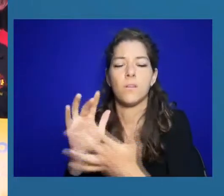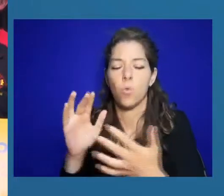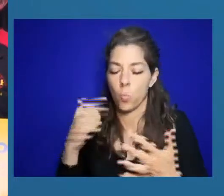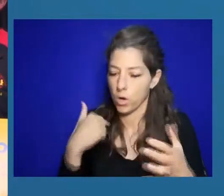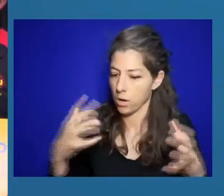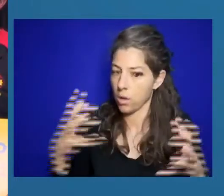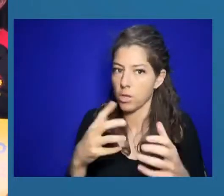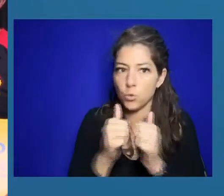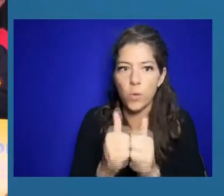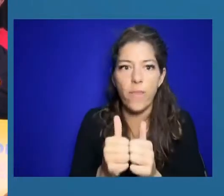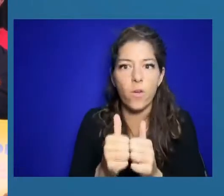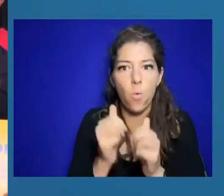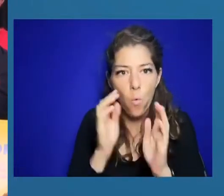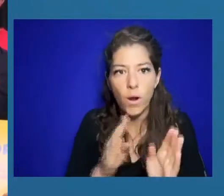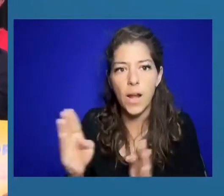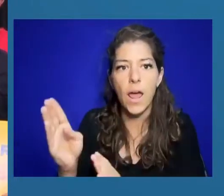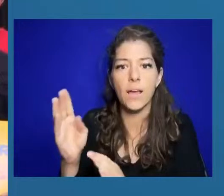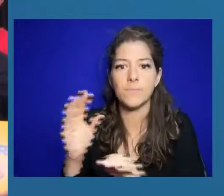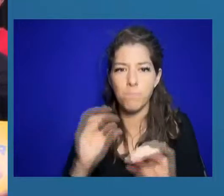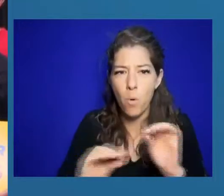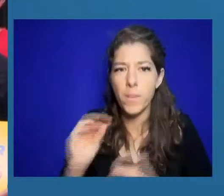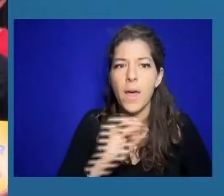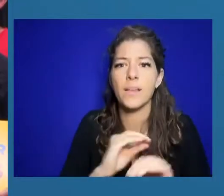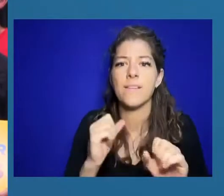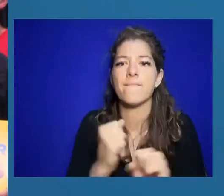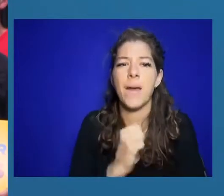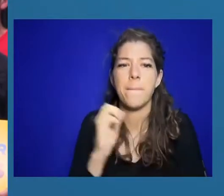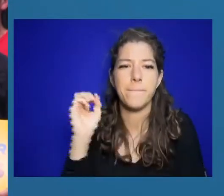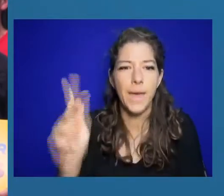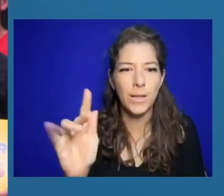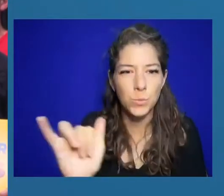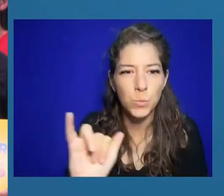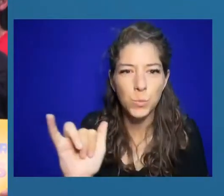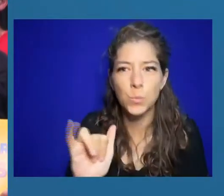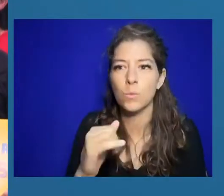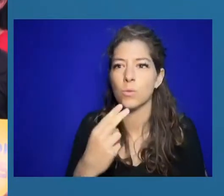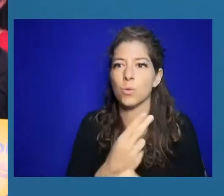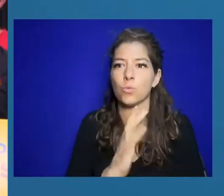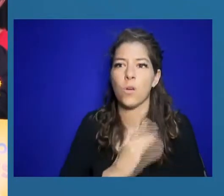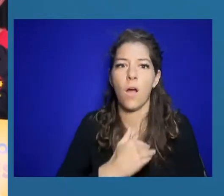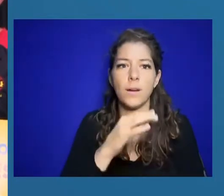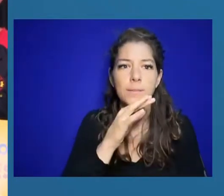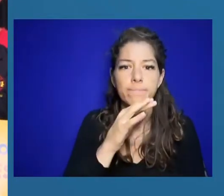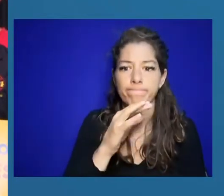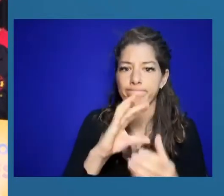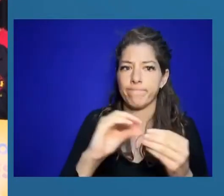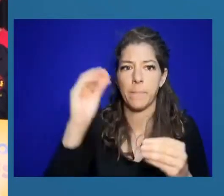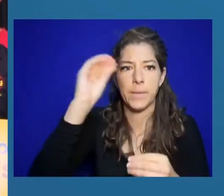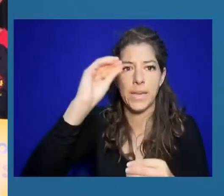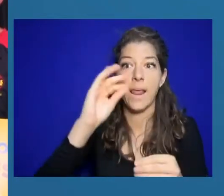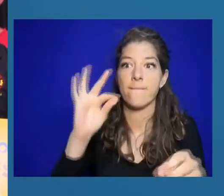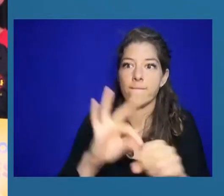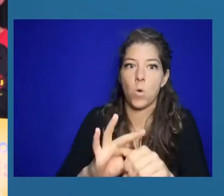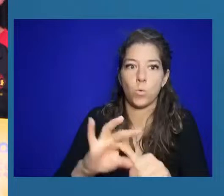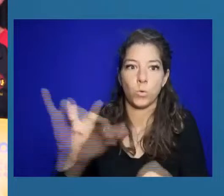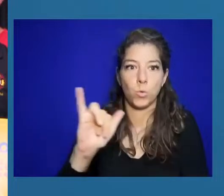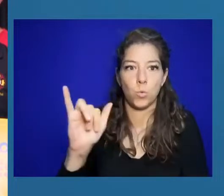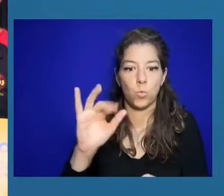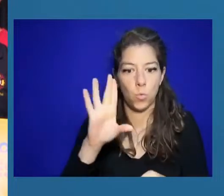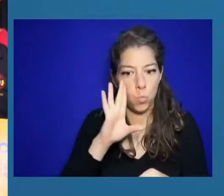going to organize, and we're going to mobilize, and we're going to fight back. We're going to use our voices, and we're going to use our vote, and we're going to hold